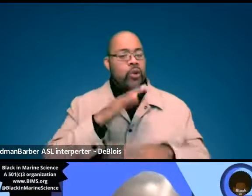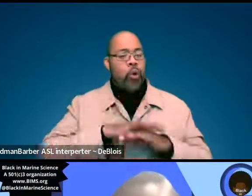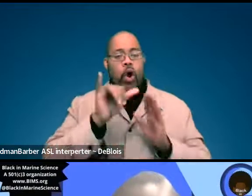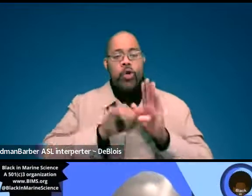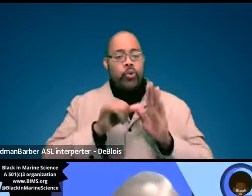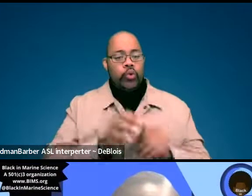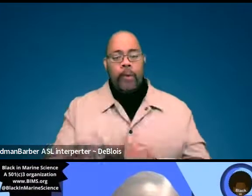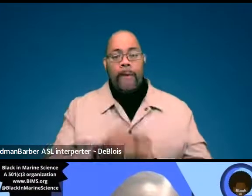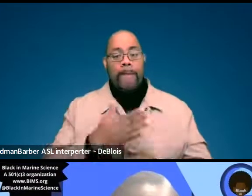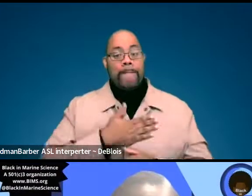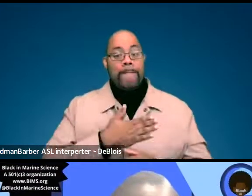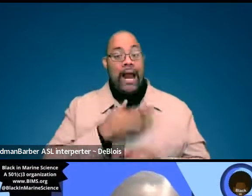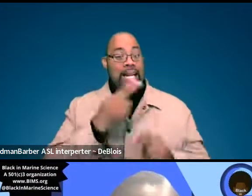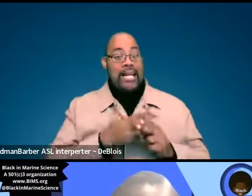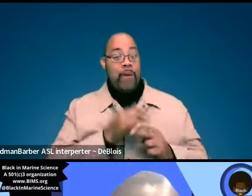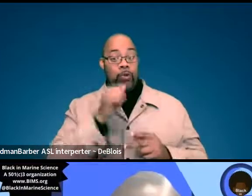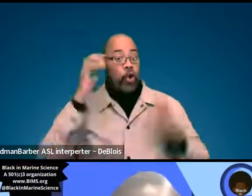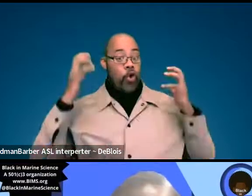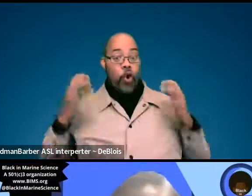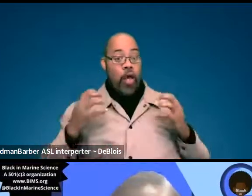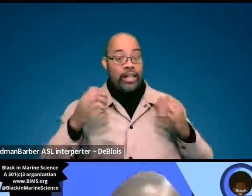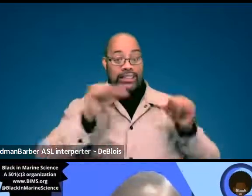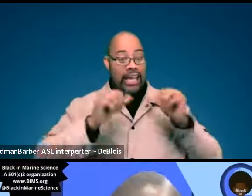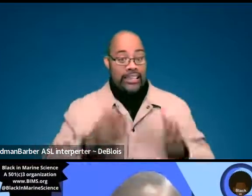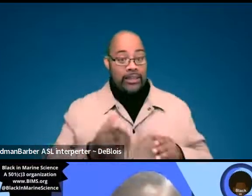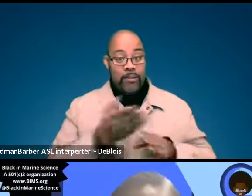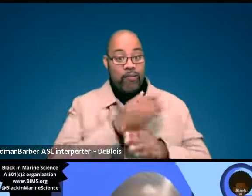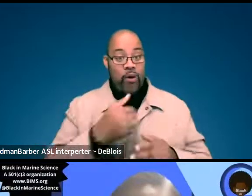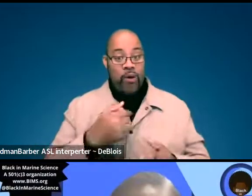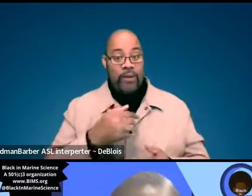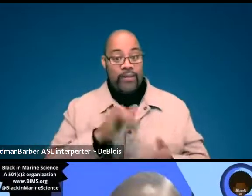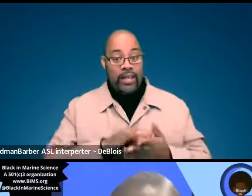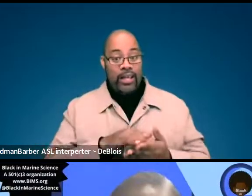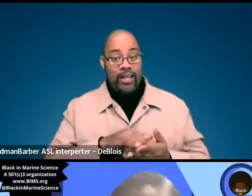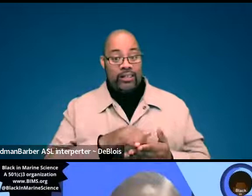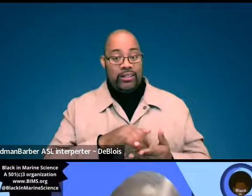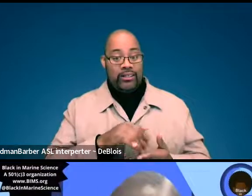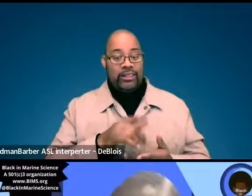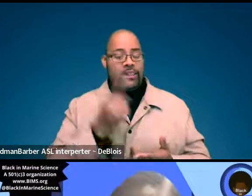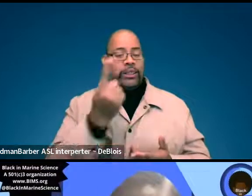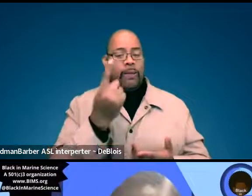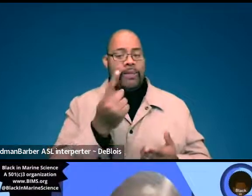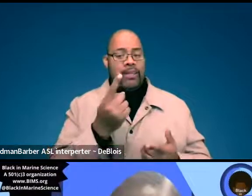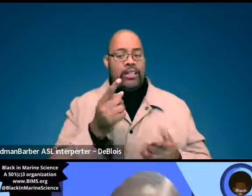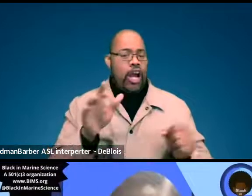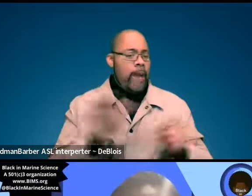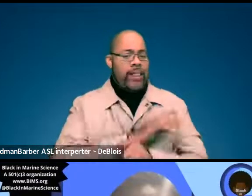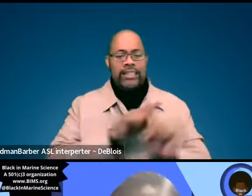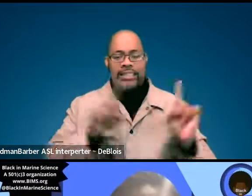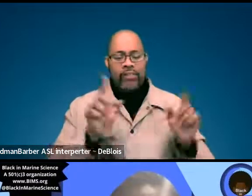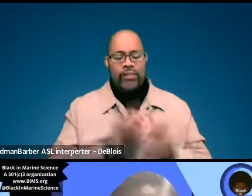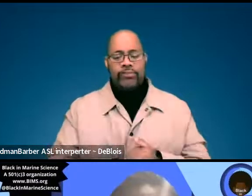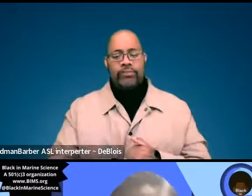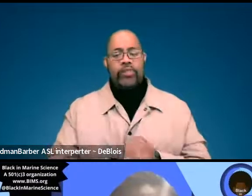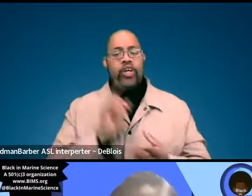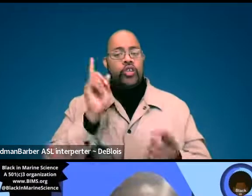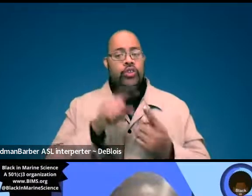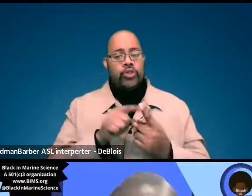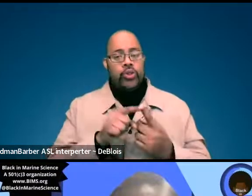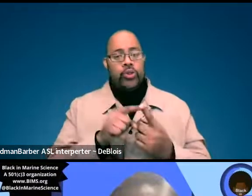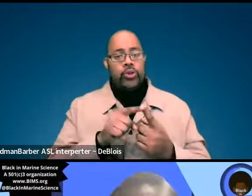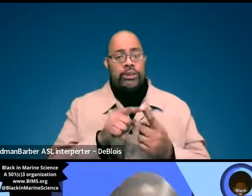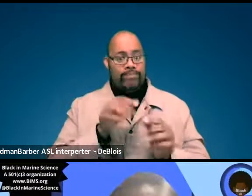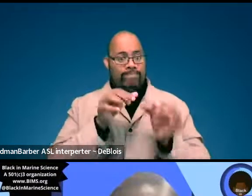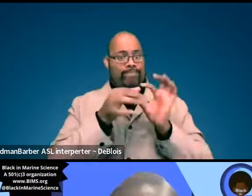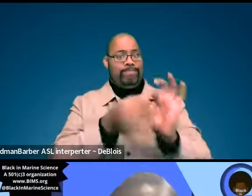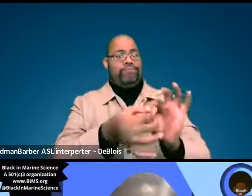YouTube. My name wasn't the Curly Scientist before. It was like something totally different until it stuck.